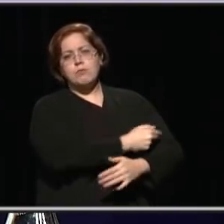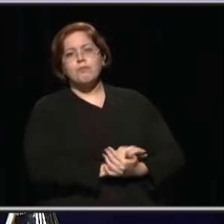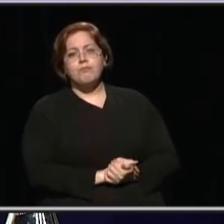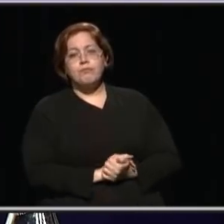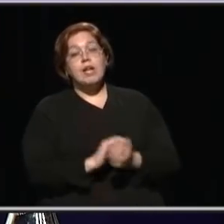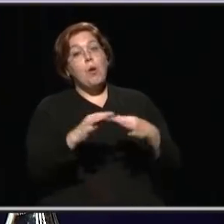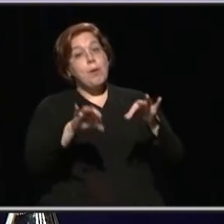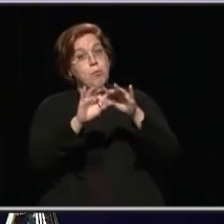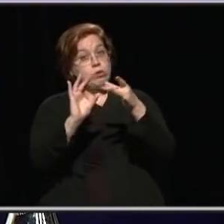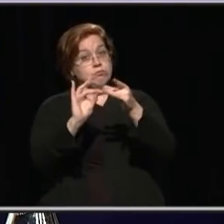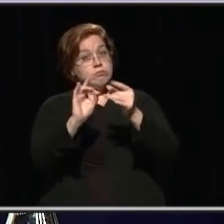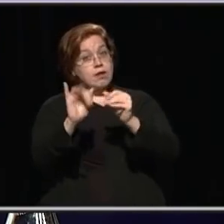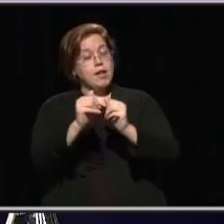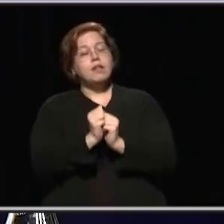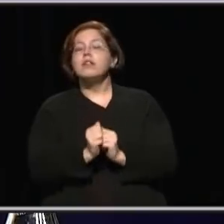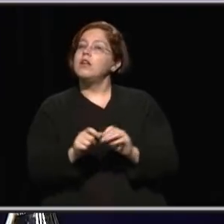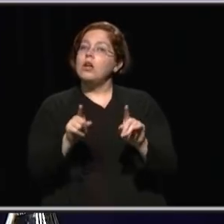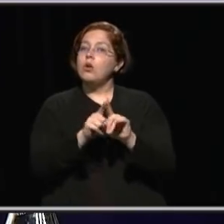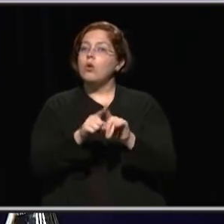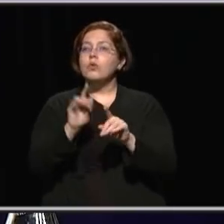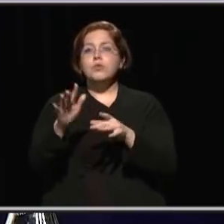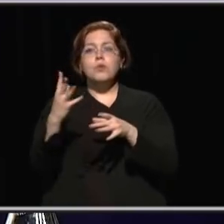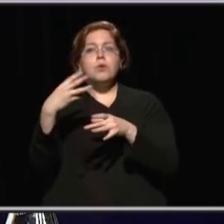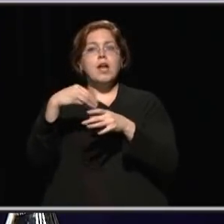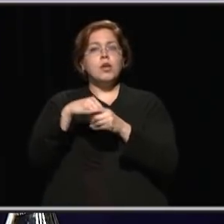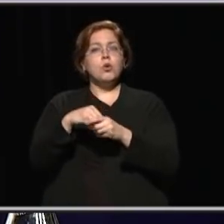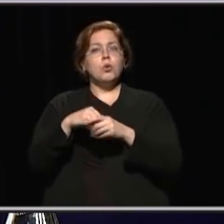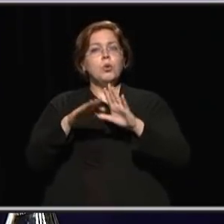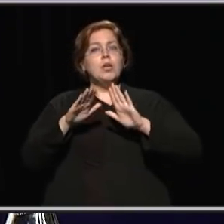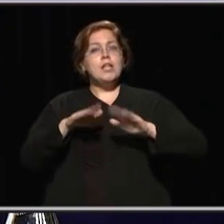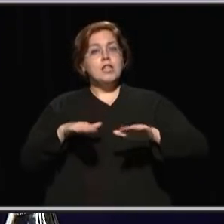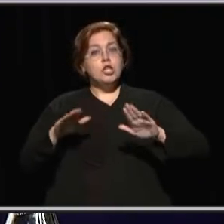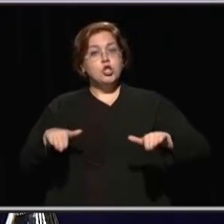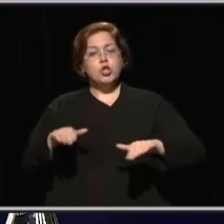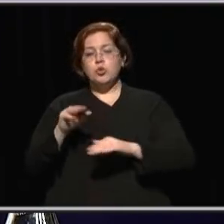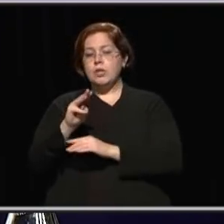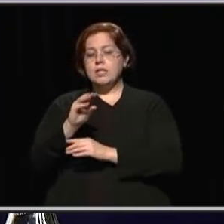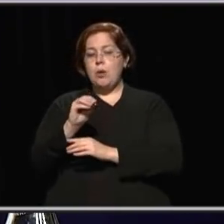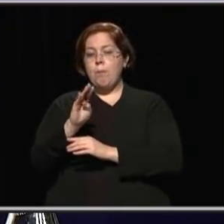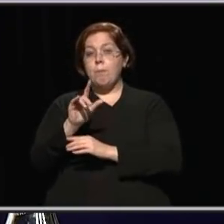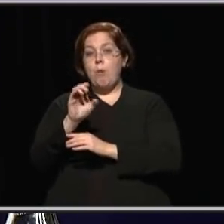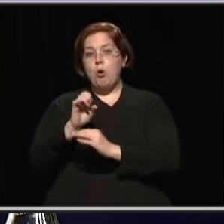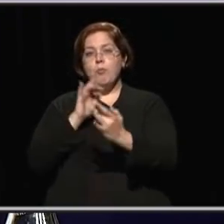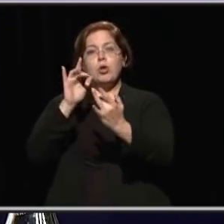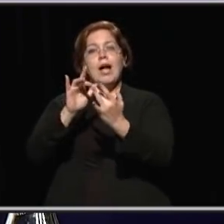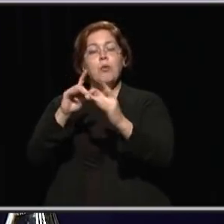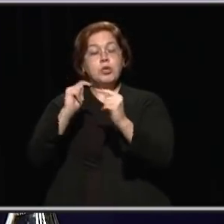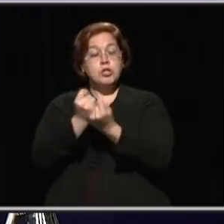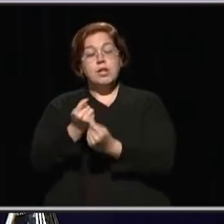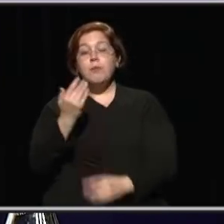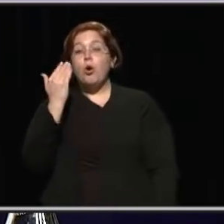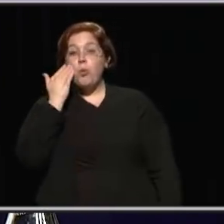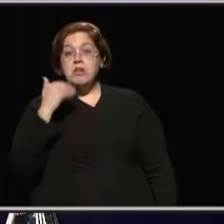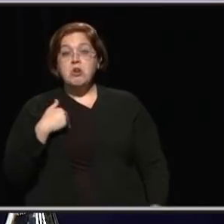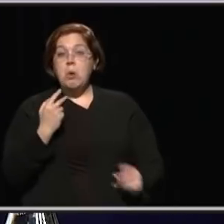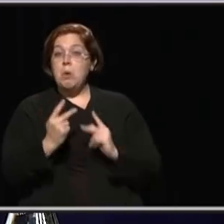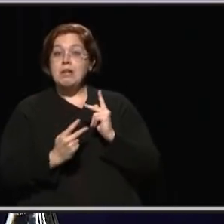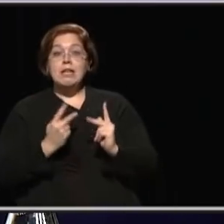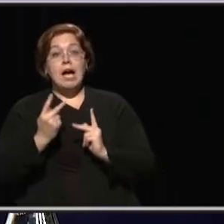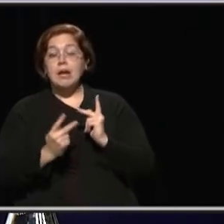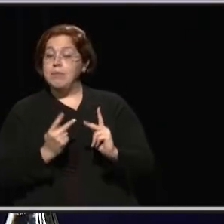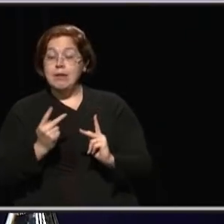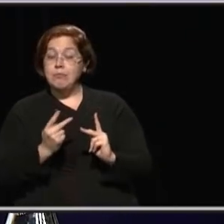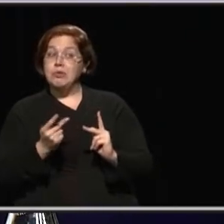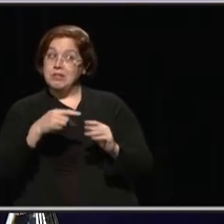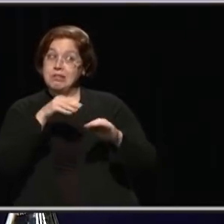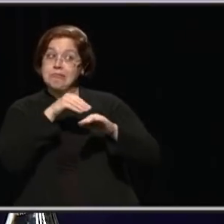important note on that is it also does include the Children's Mobile Outreach Team. We know our young people are not immune from the mental